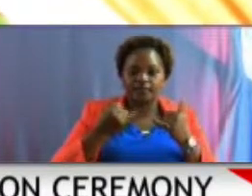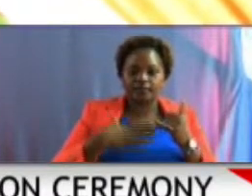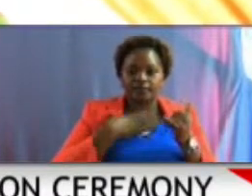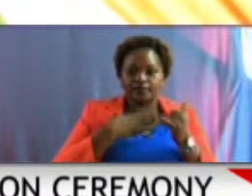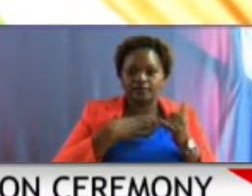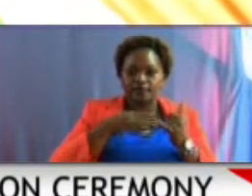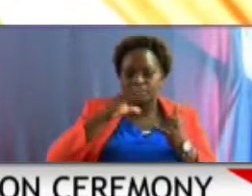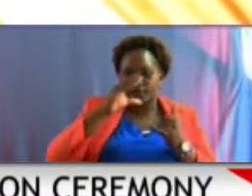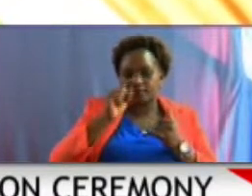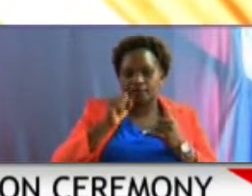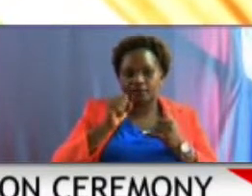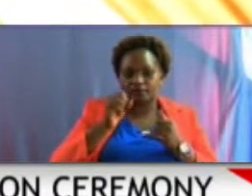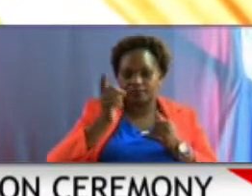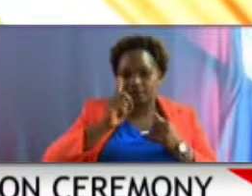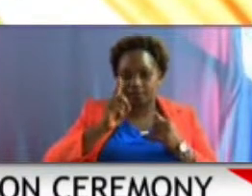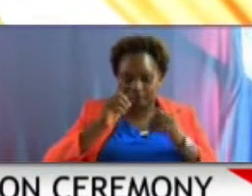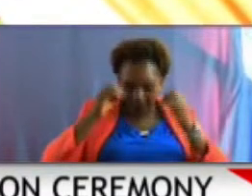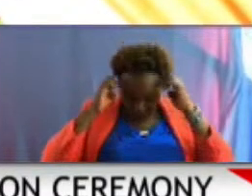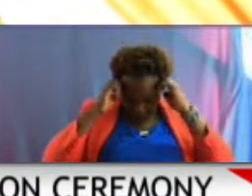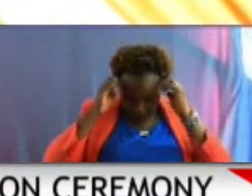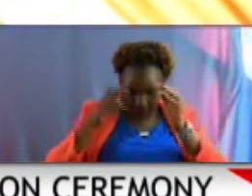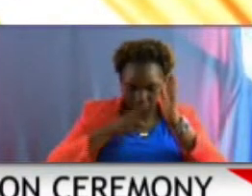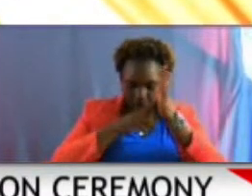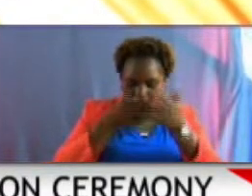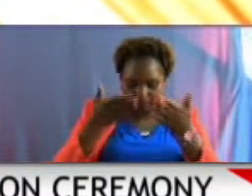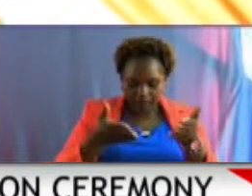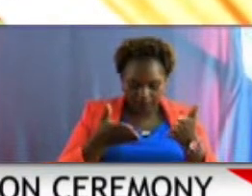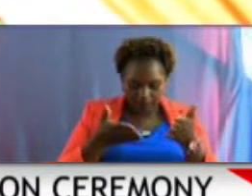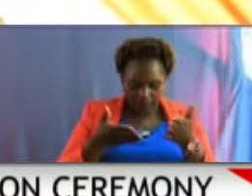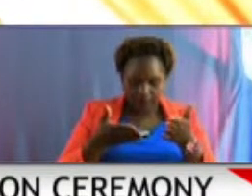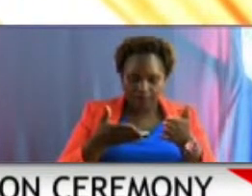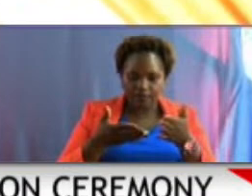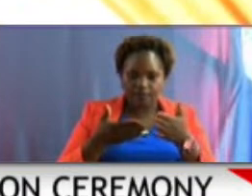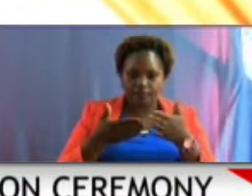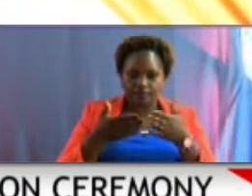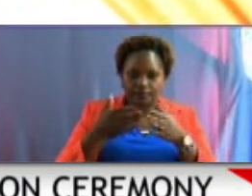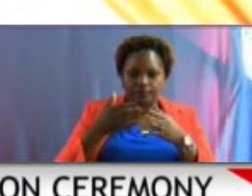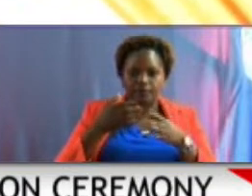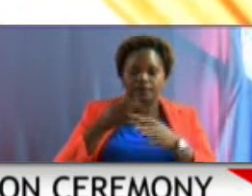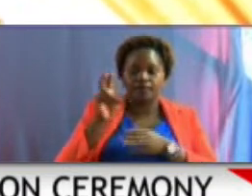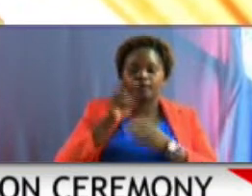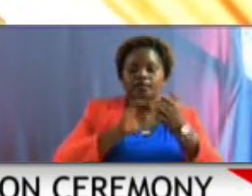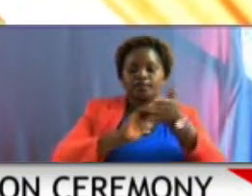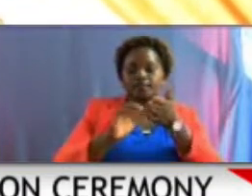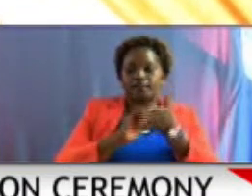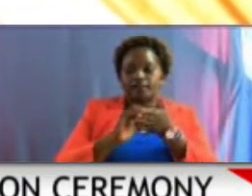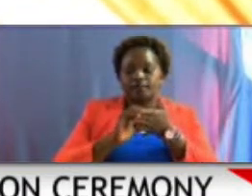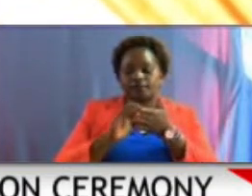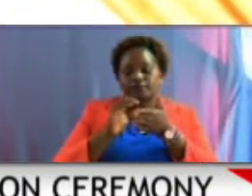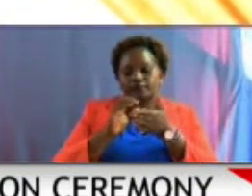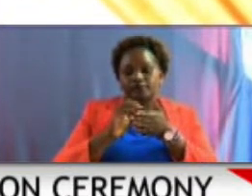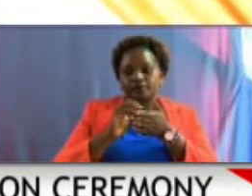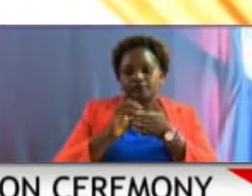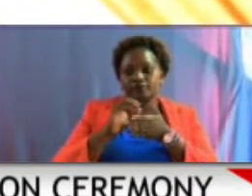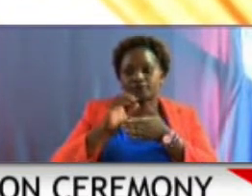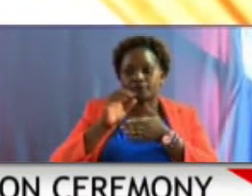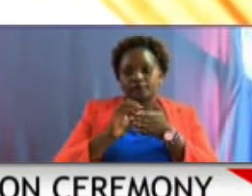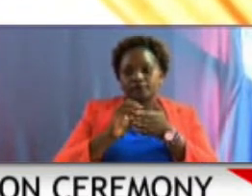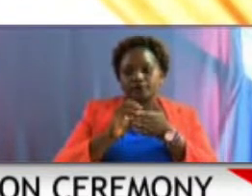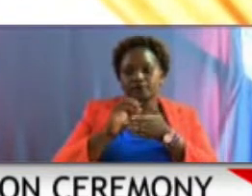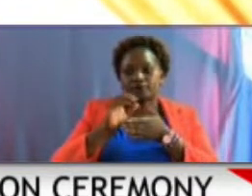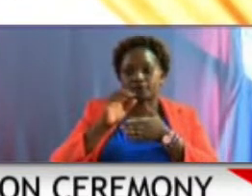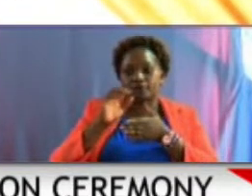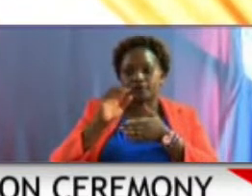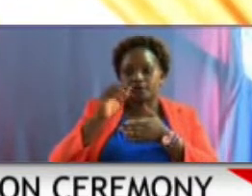Cabinet Secretary, Ministry of Education, represented here by the Chief Administrative Secretary, Hassan